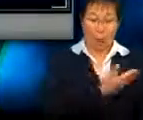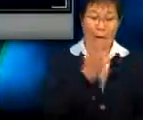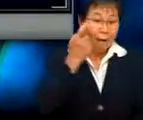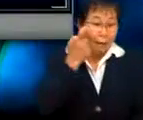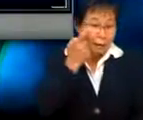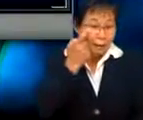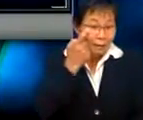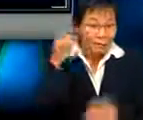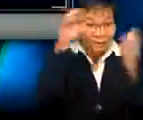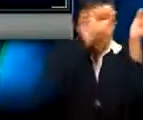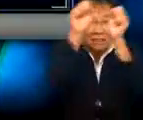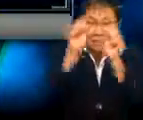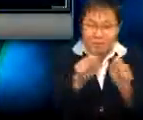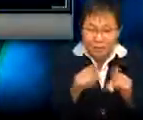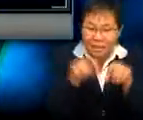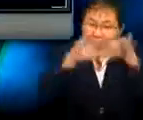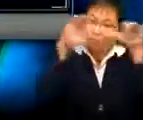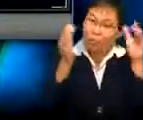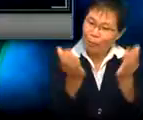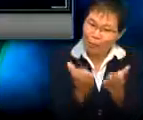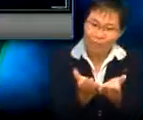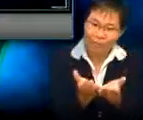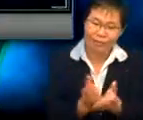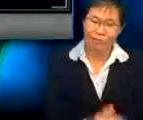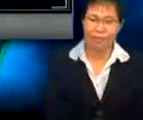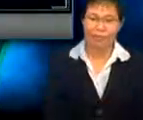Our eye is shaped like a ball.